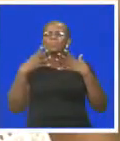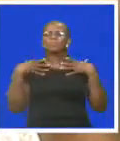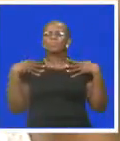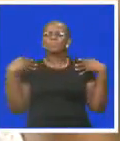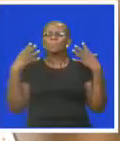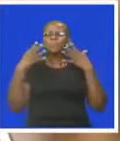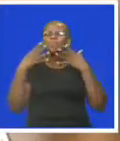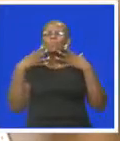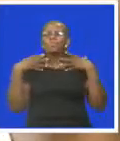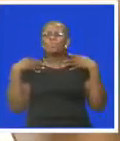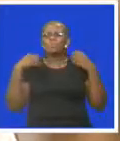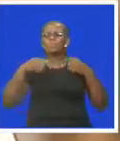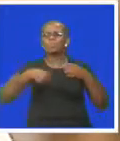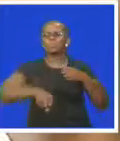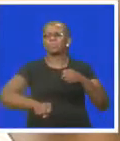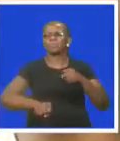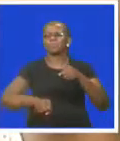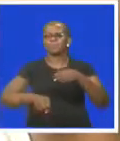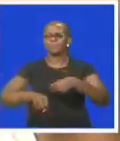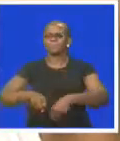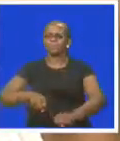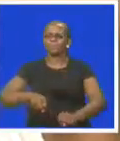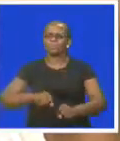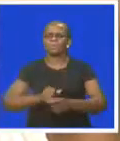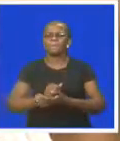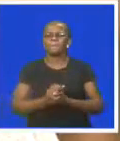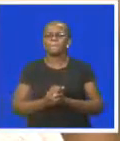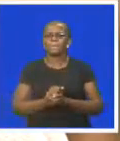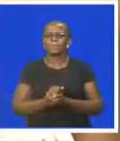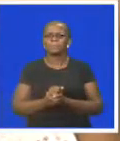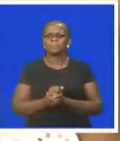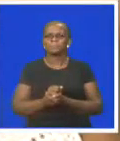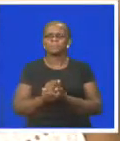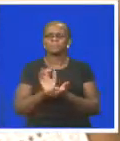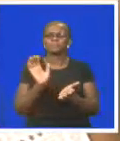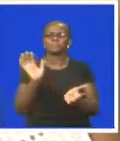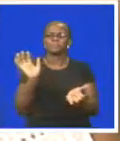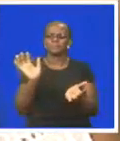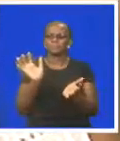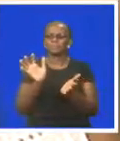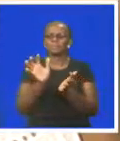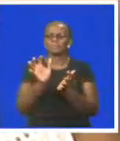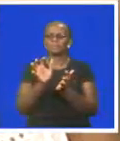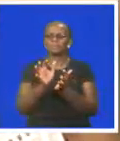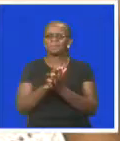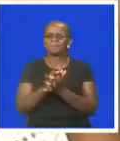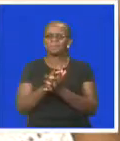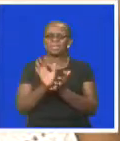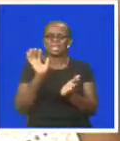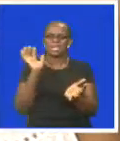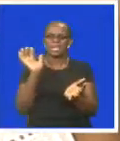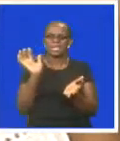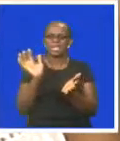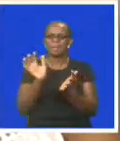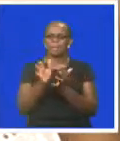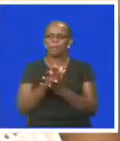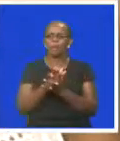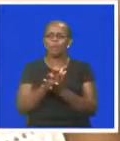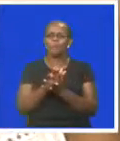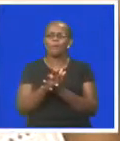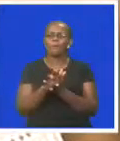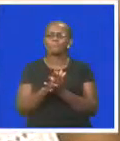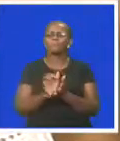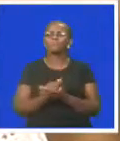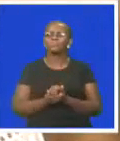lion. Yes, this is a lion. And here we have a hippo. Or it is a hippopotamus, but